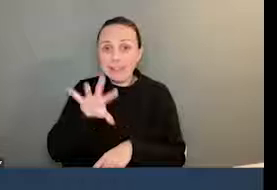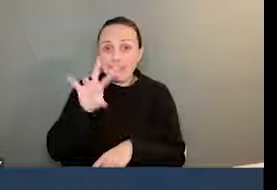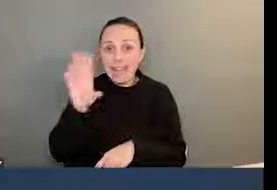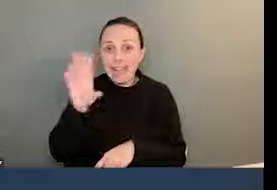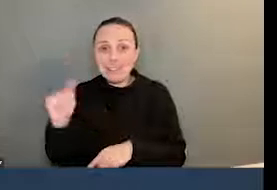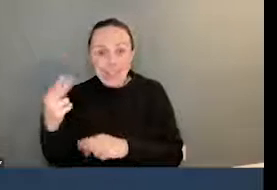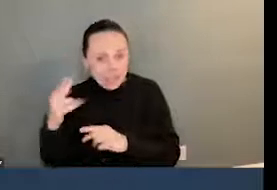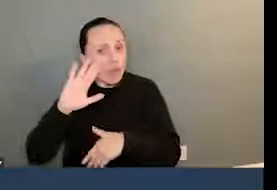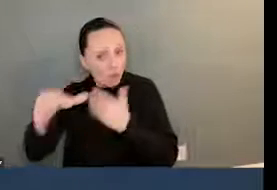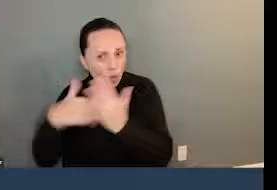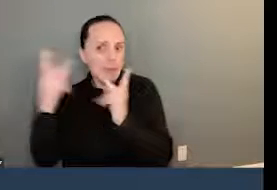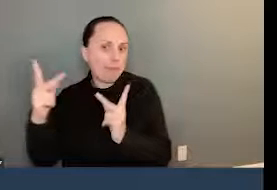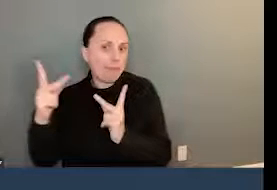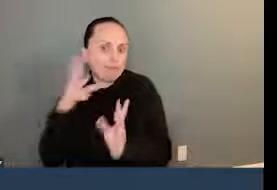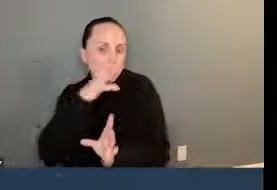population?